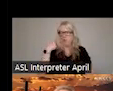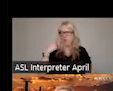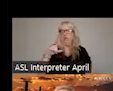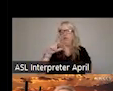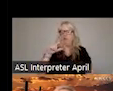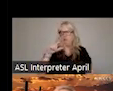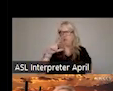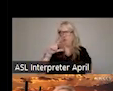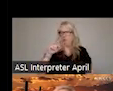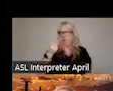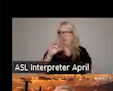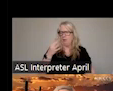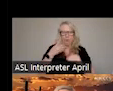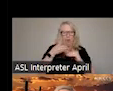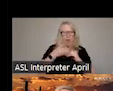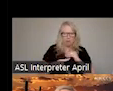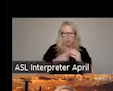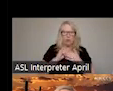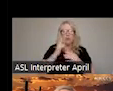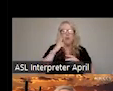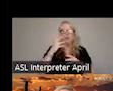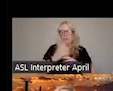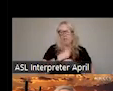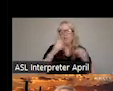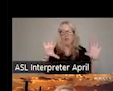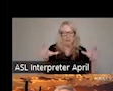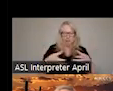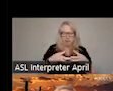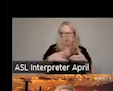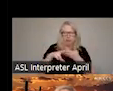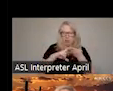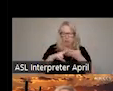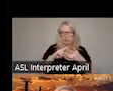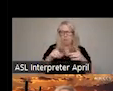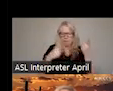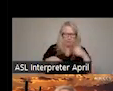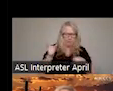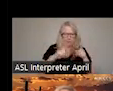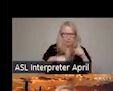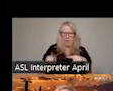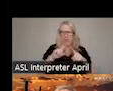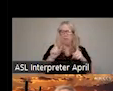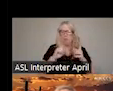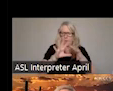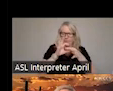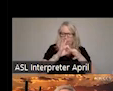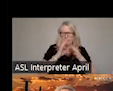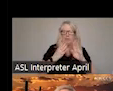2019. Shortly after that, the awarded contractors came together. They issued a joint solicitation and